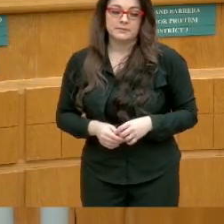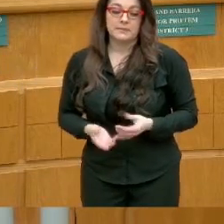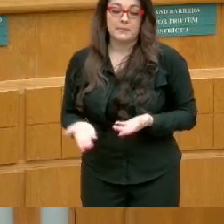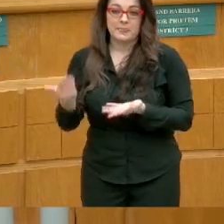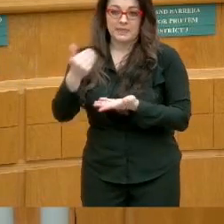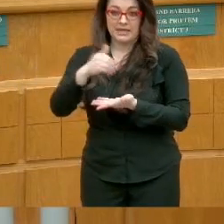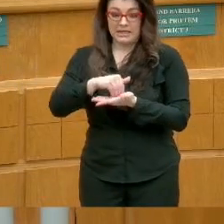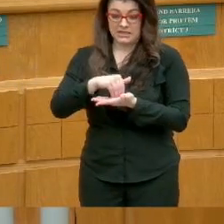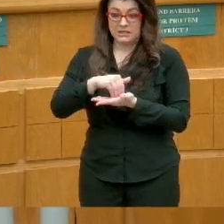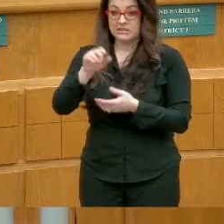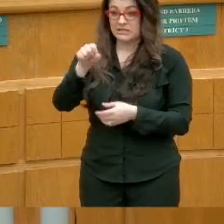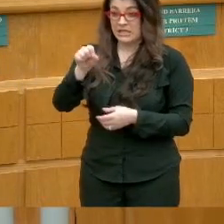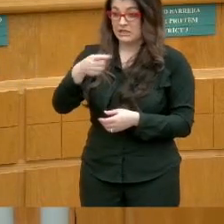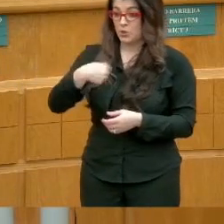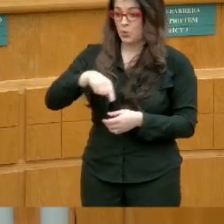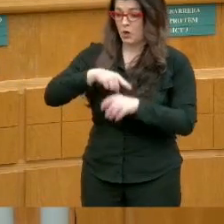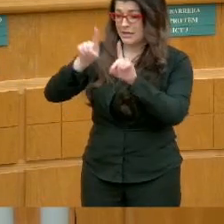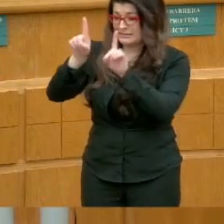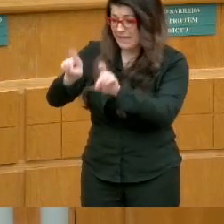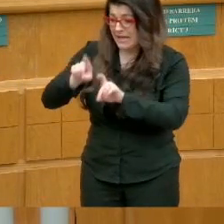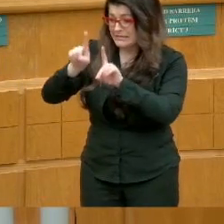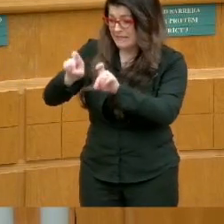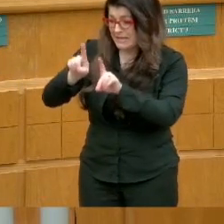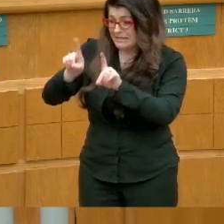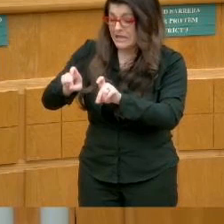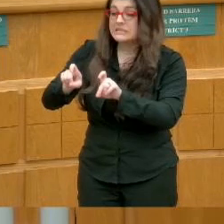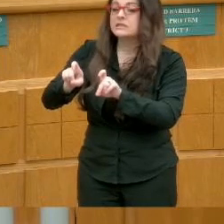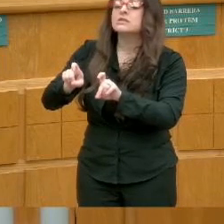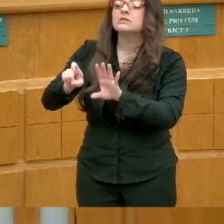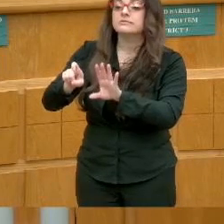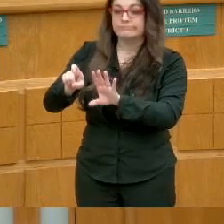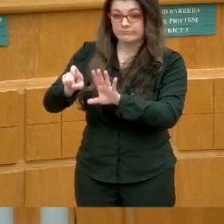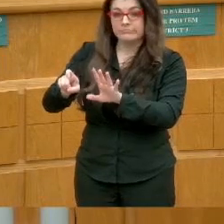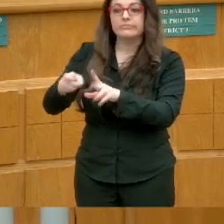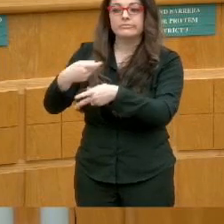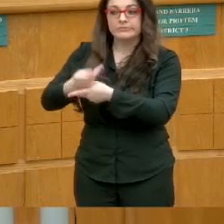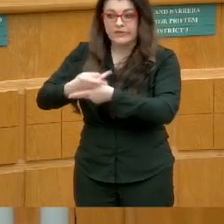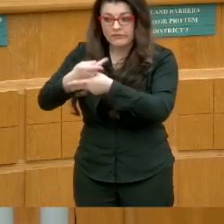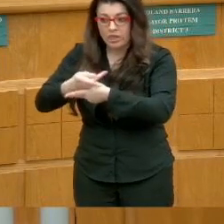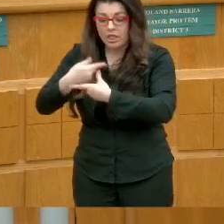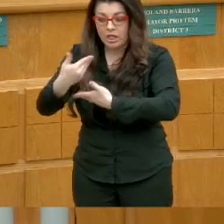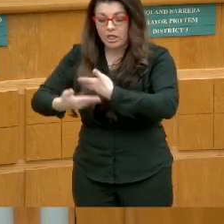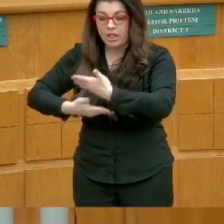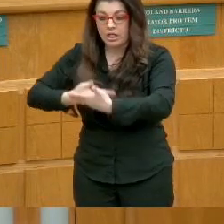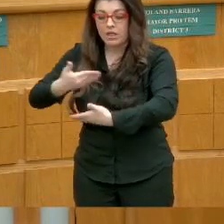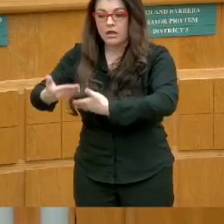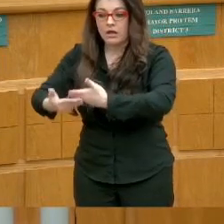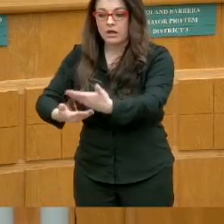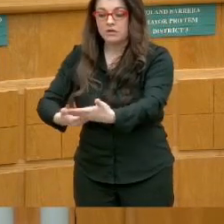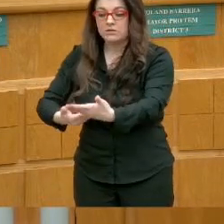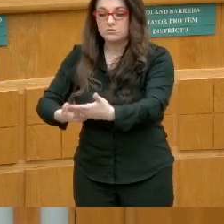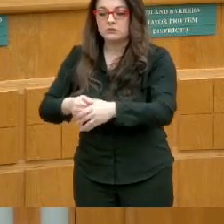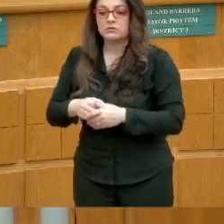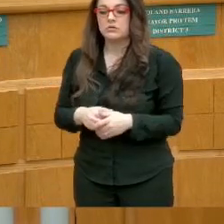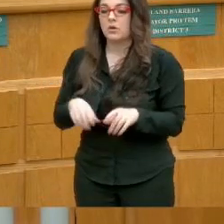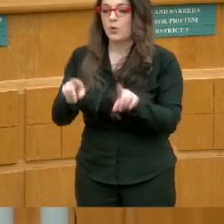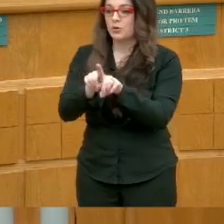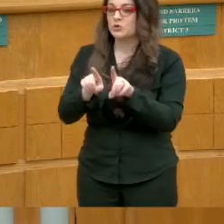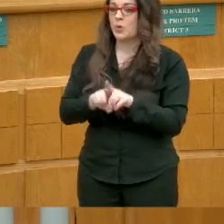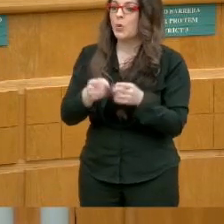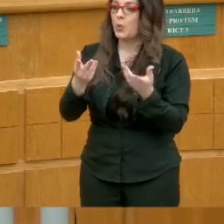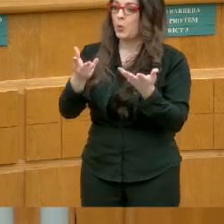Again, we're testing in an abundance of caution and also to facilitate the process in the event we need the rapid response